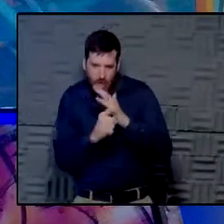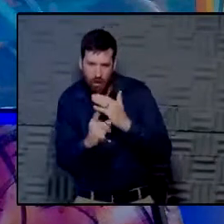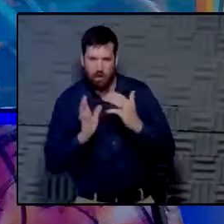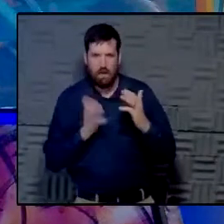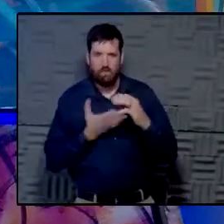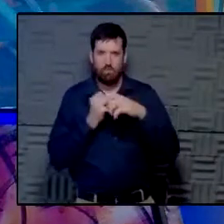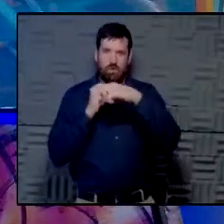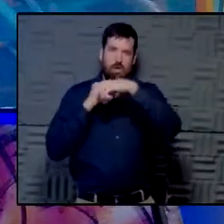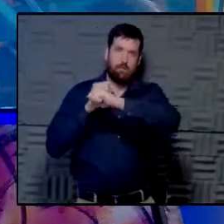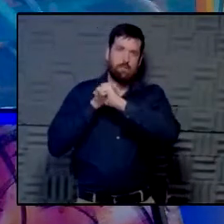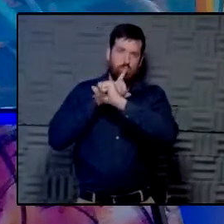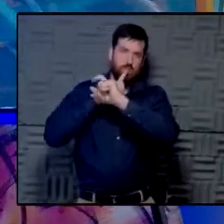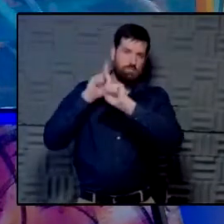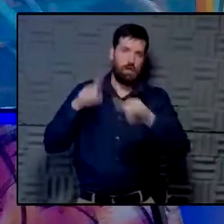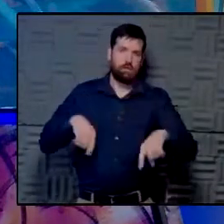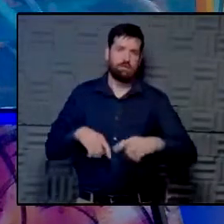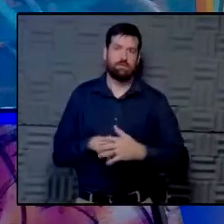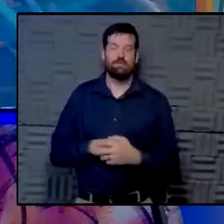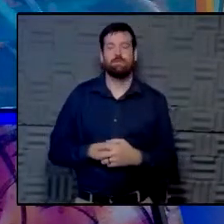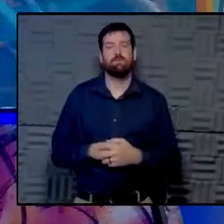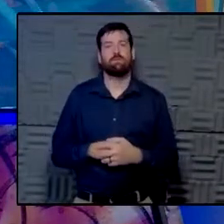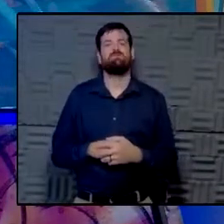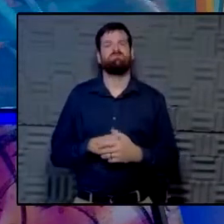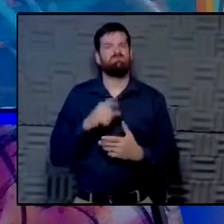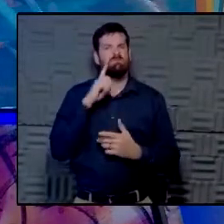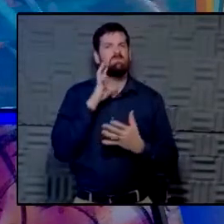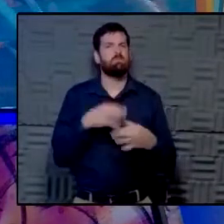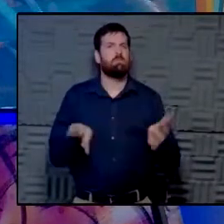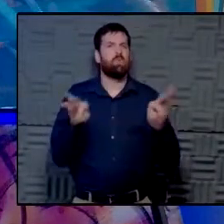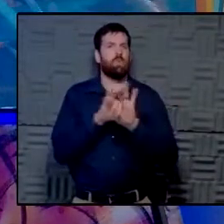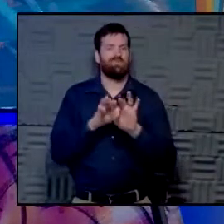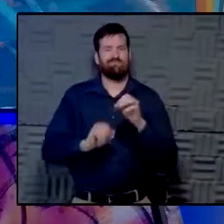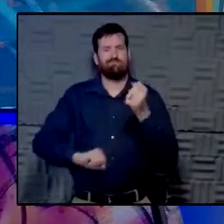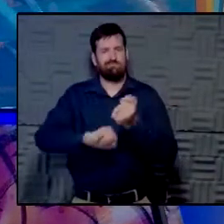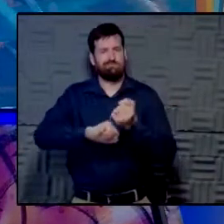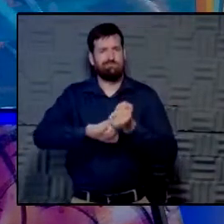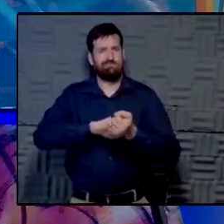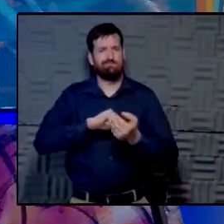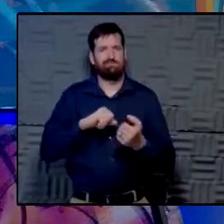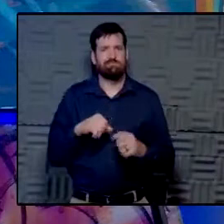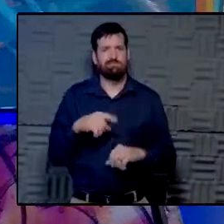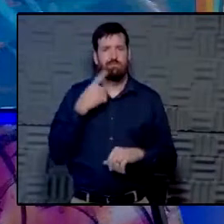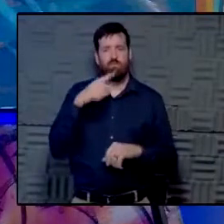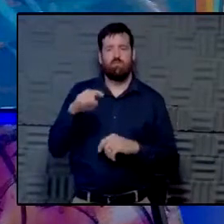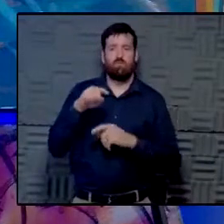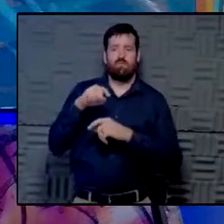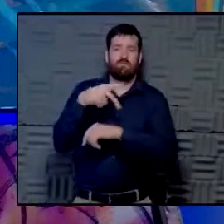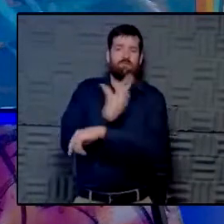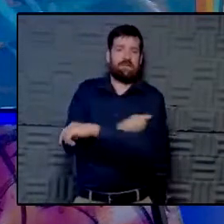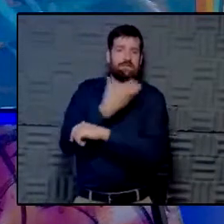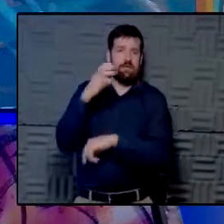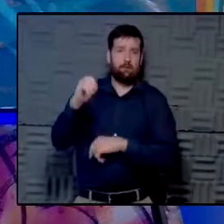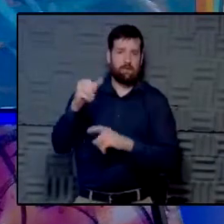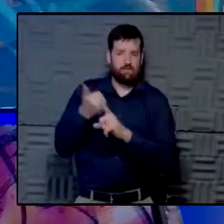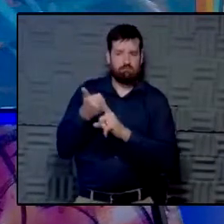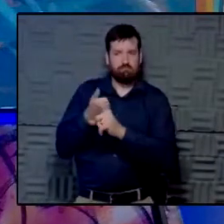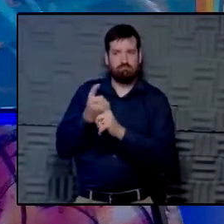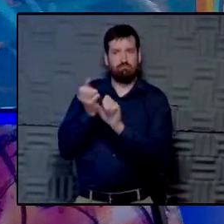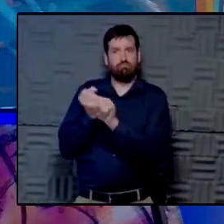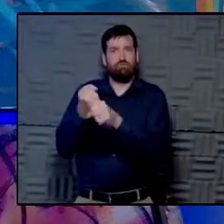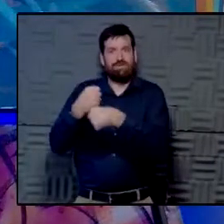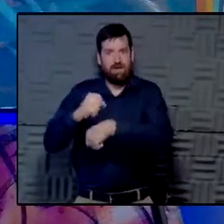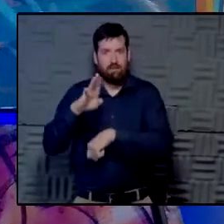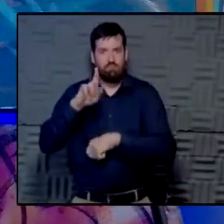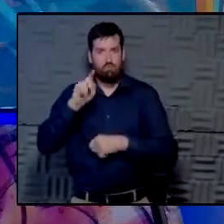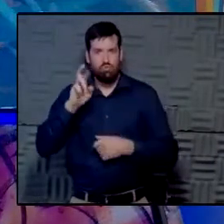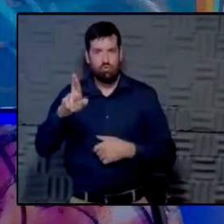immune response. I think that's going to be important. So I would certainly be advocating for the vaccine companies creating those updated and